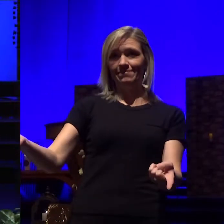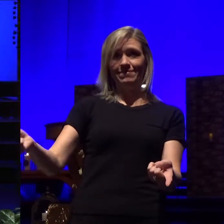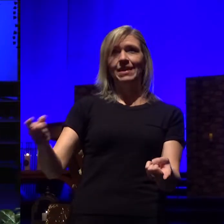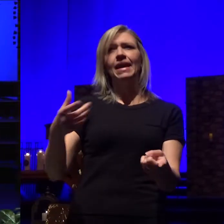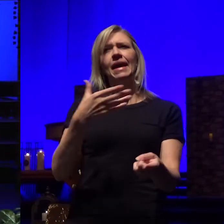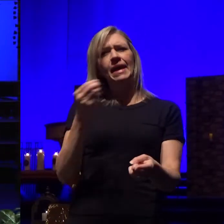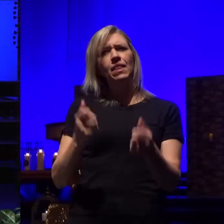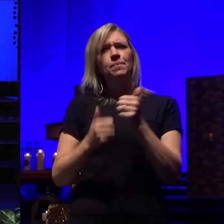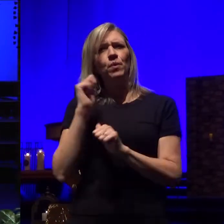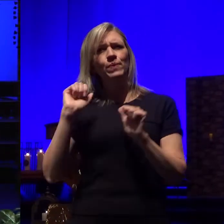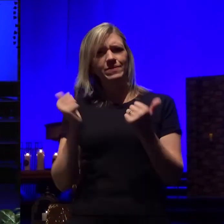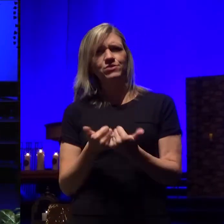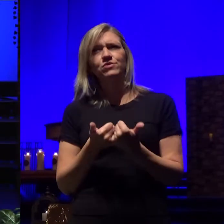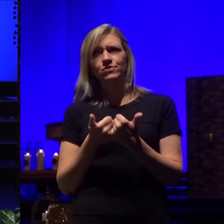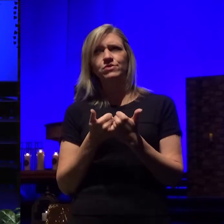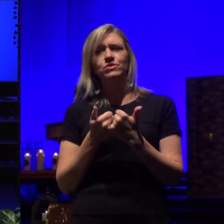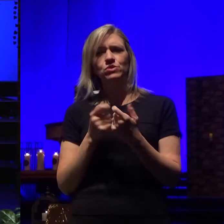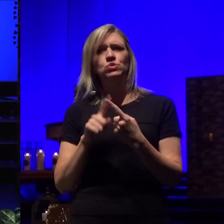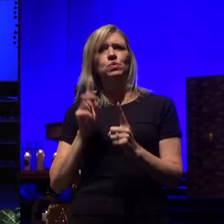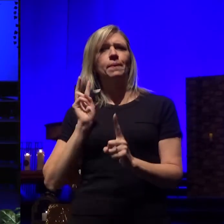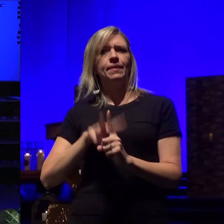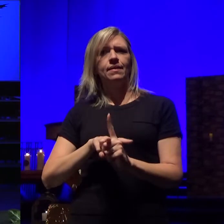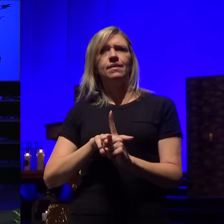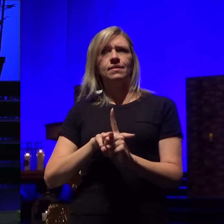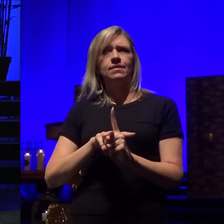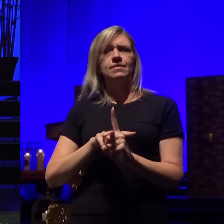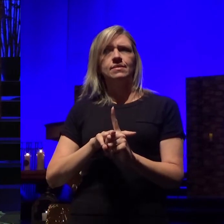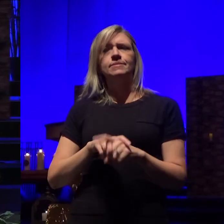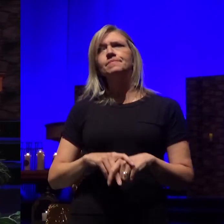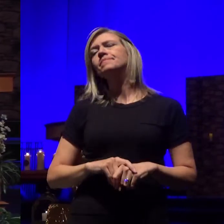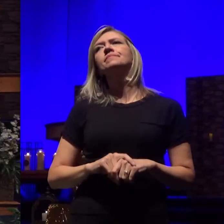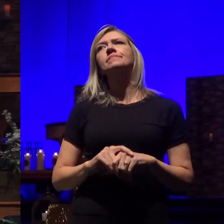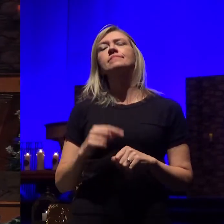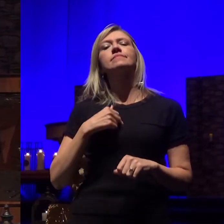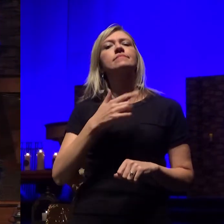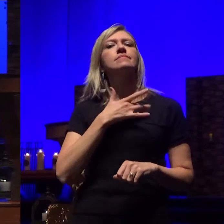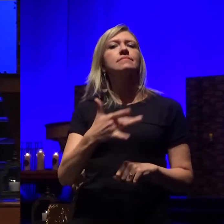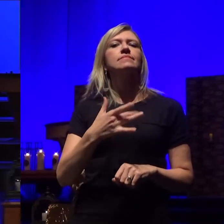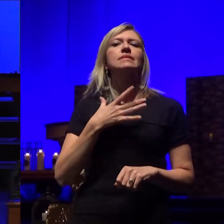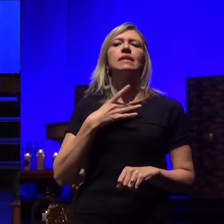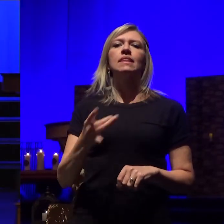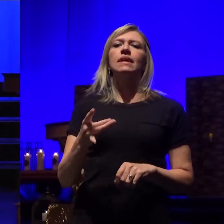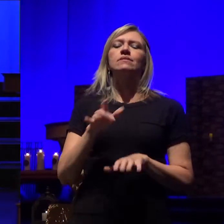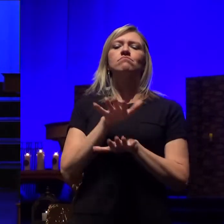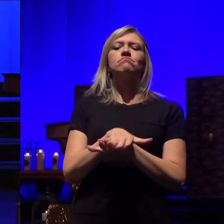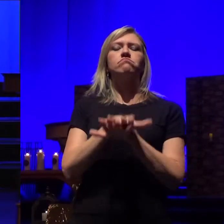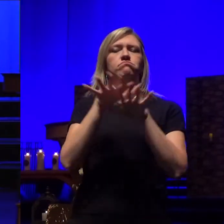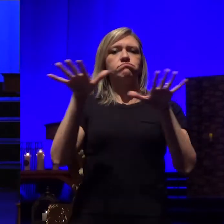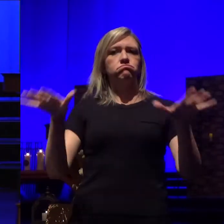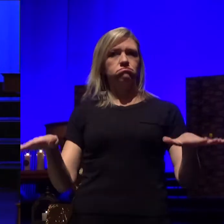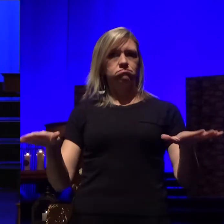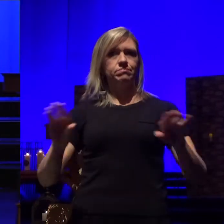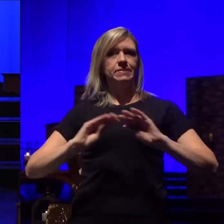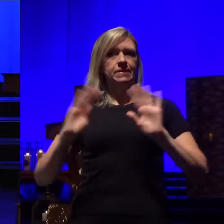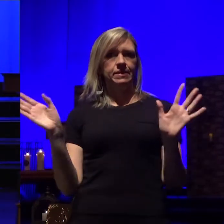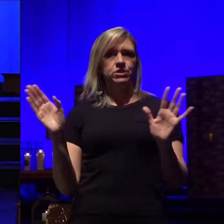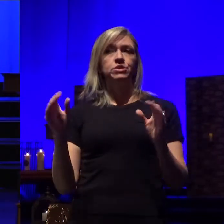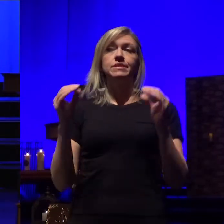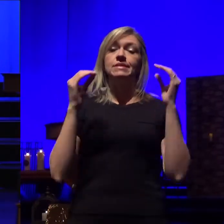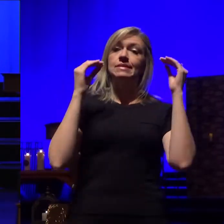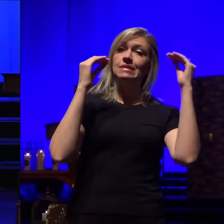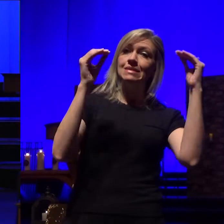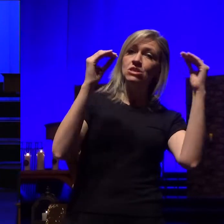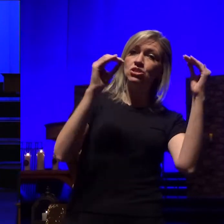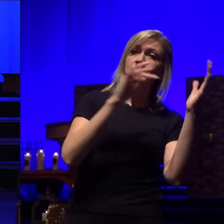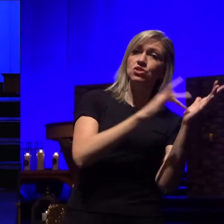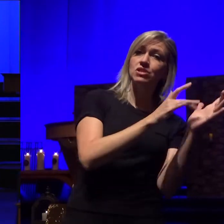the most challenging to apply. And I often like to make the distinction between the